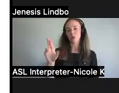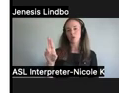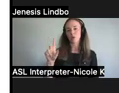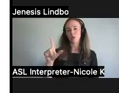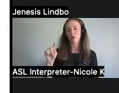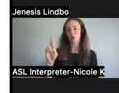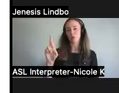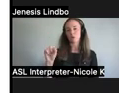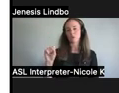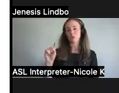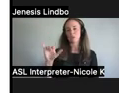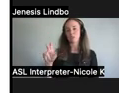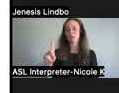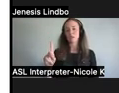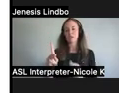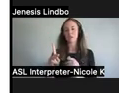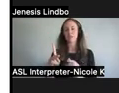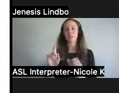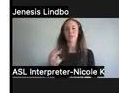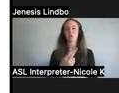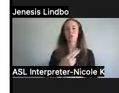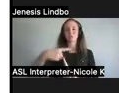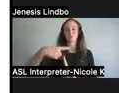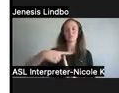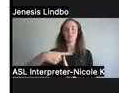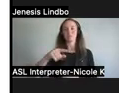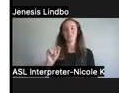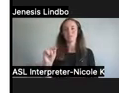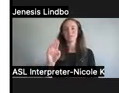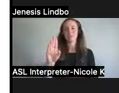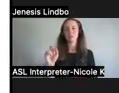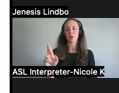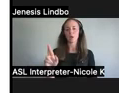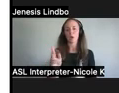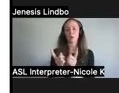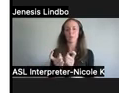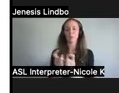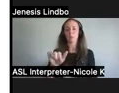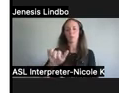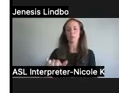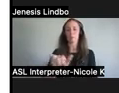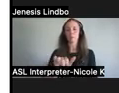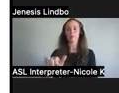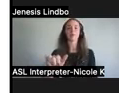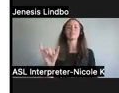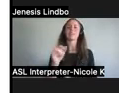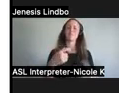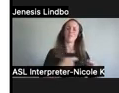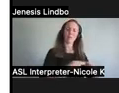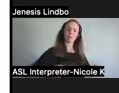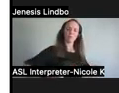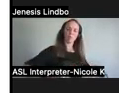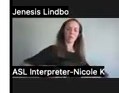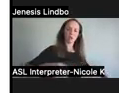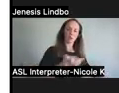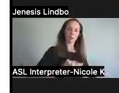a T-bar joystick, similar to someone who uses a T-bar joystick for their power chair. And it's really durable, and